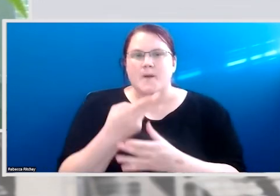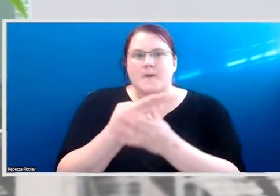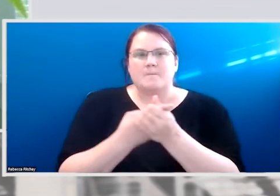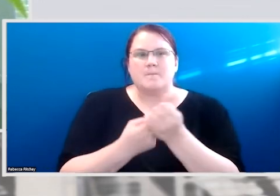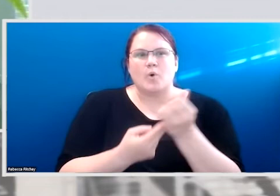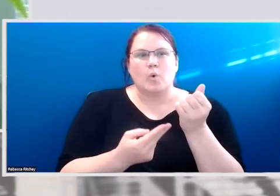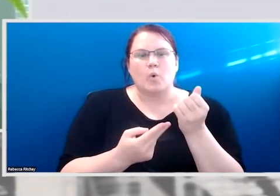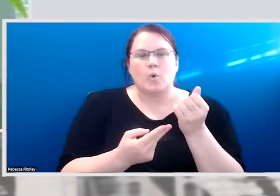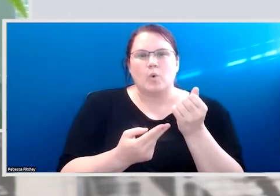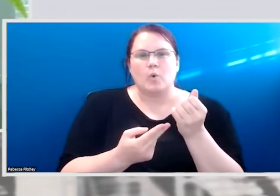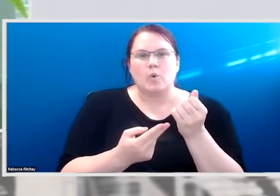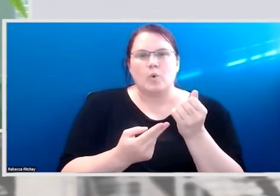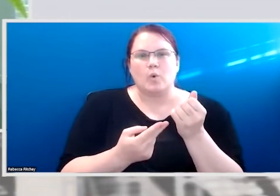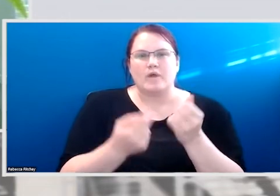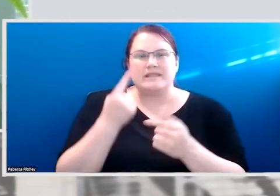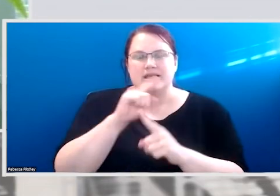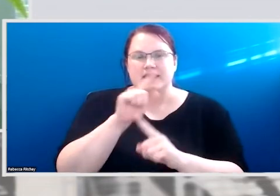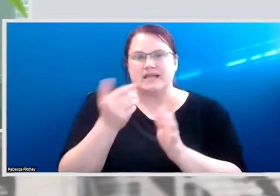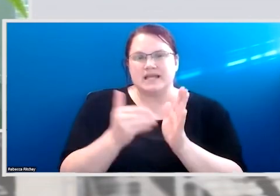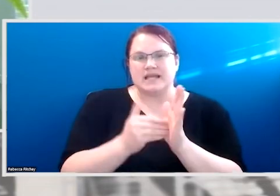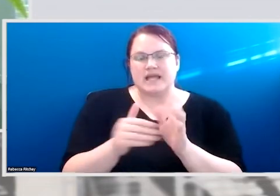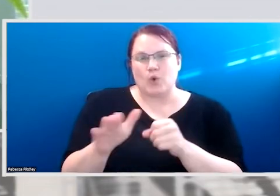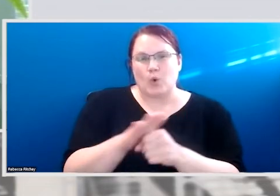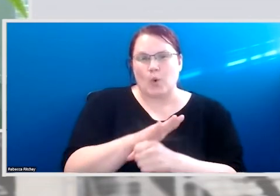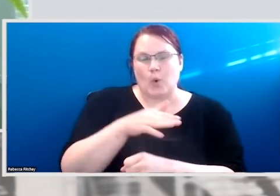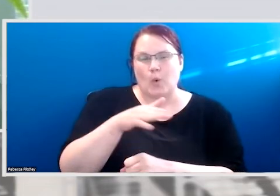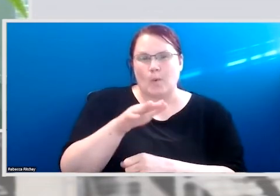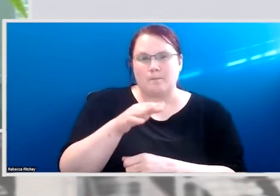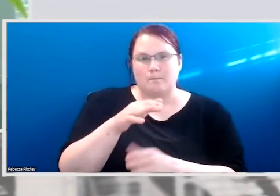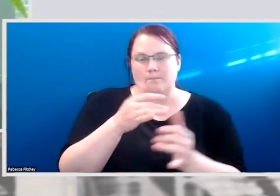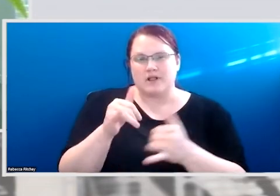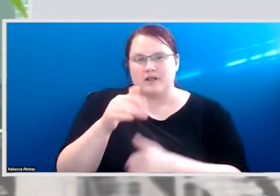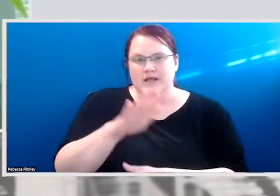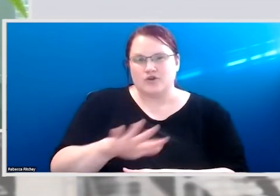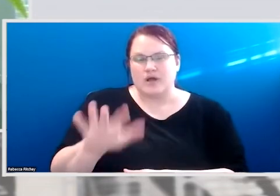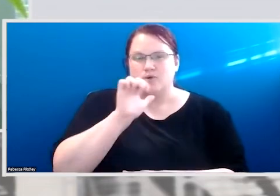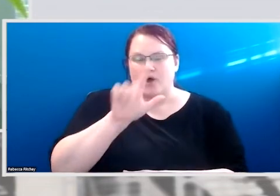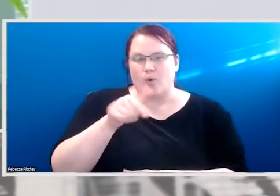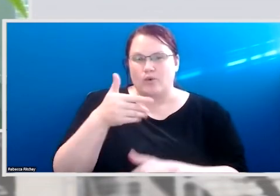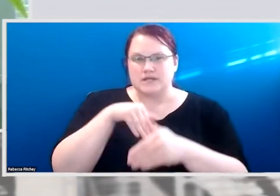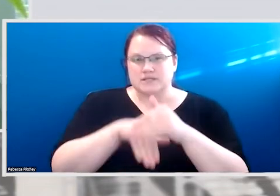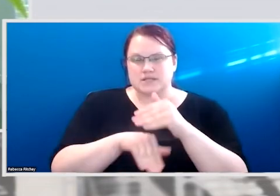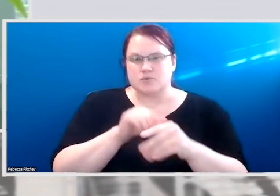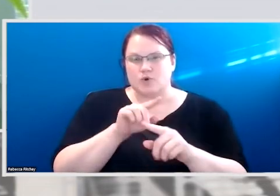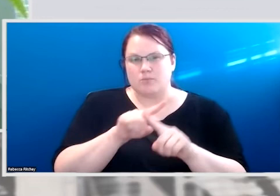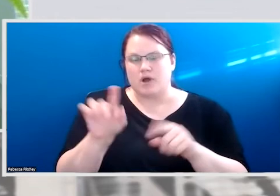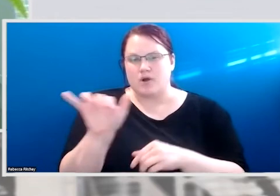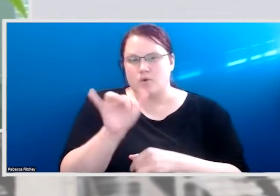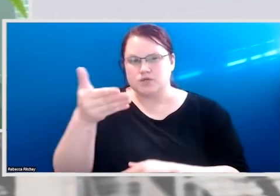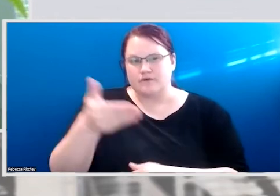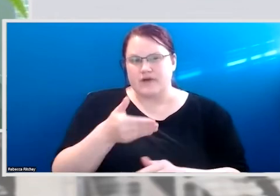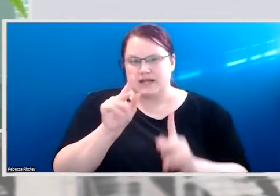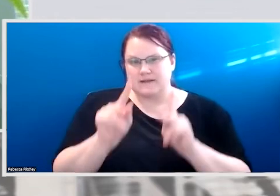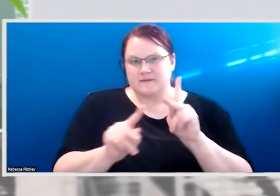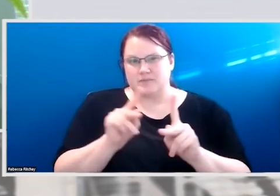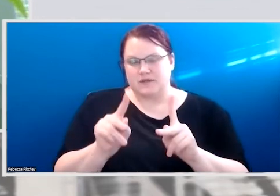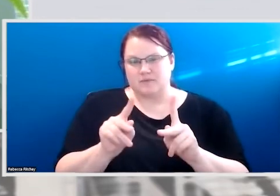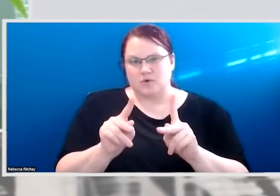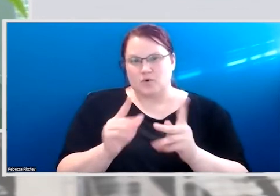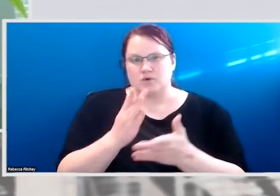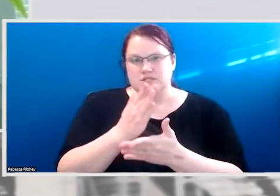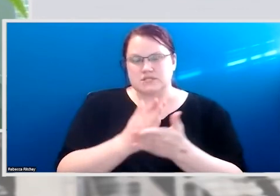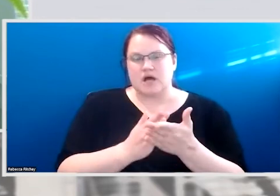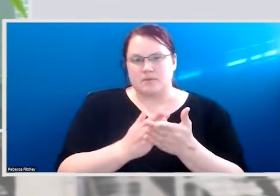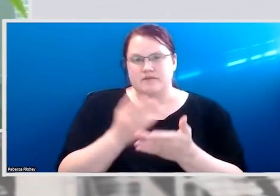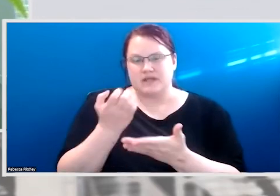of reconsidering entire playgrounds so that the path is not just accessible, but also inviting to people. Also some of the playground